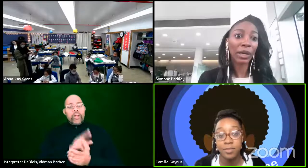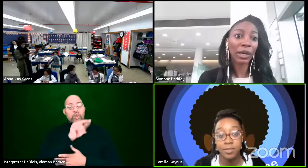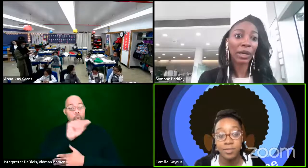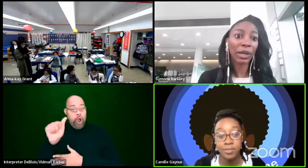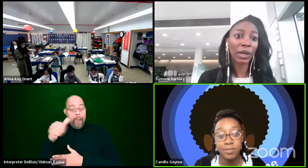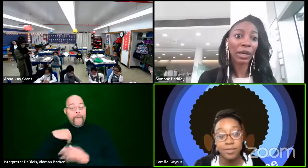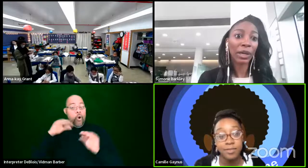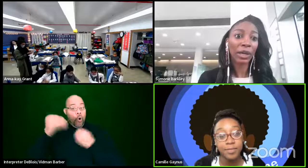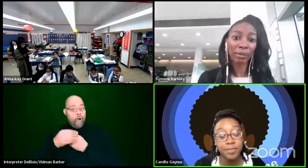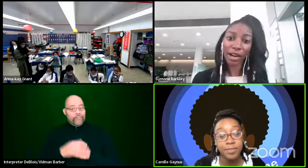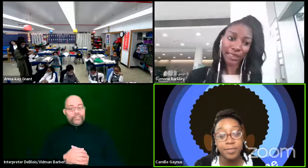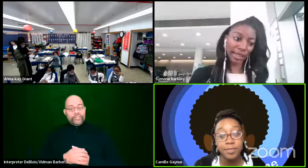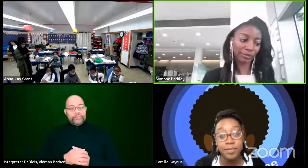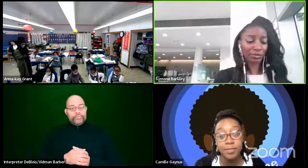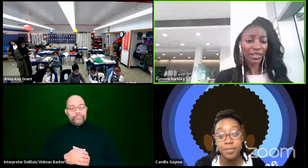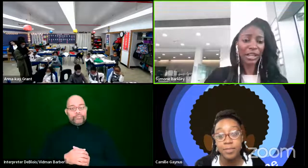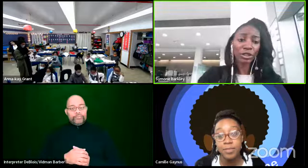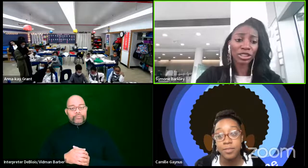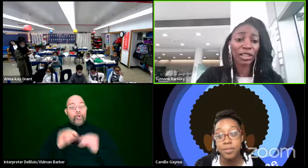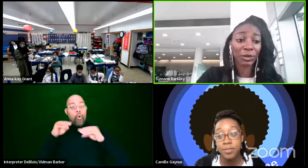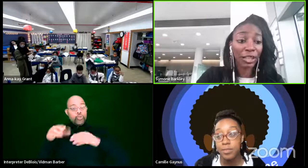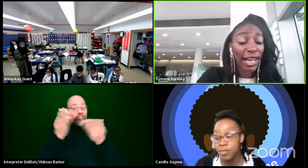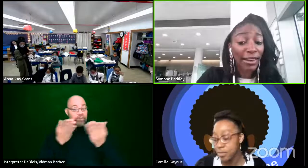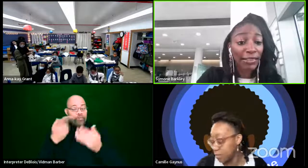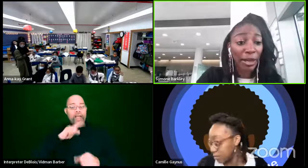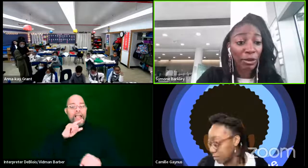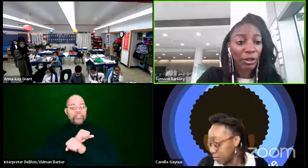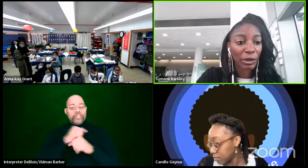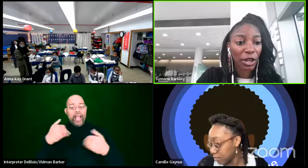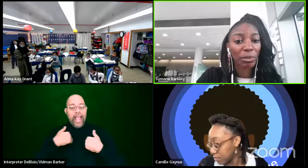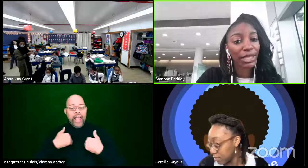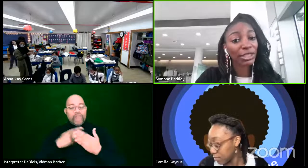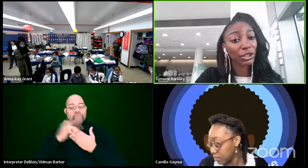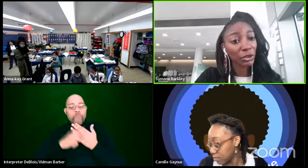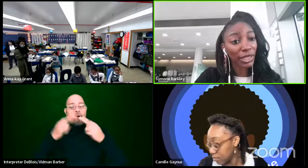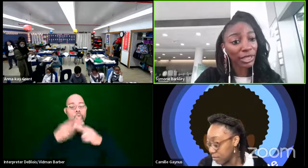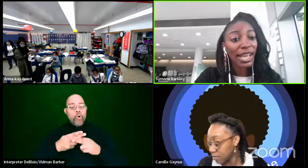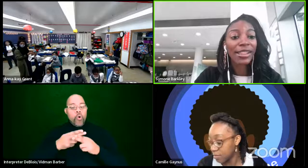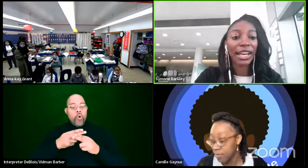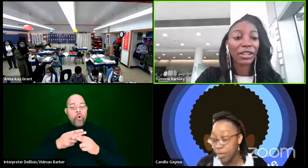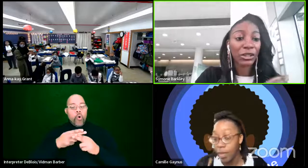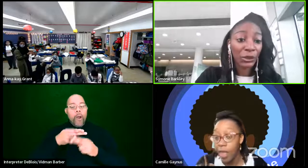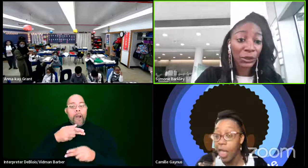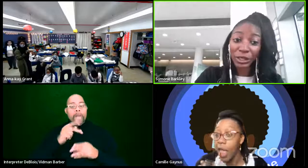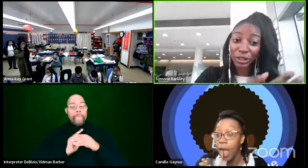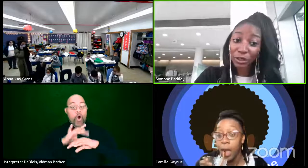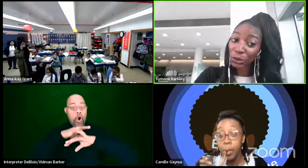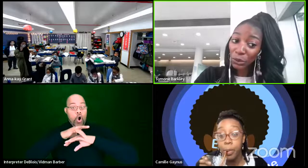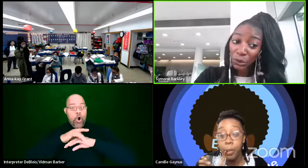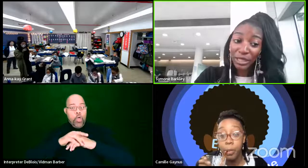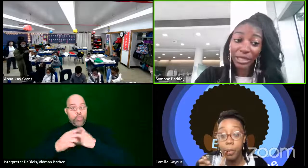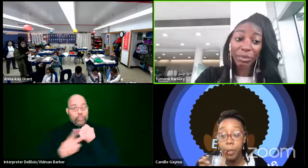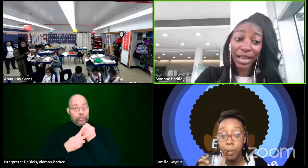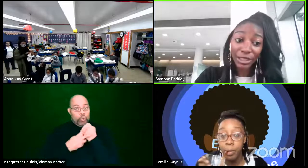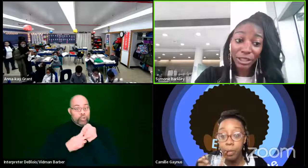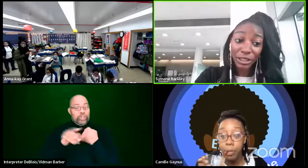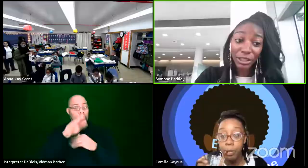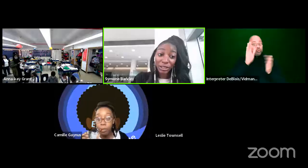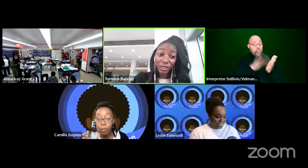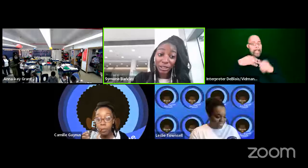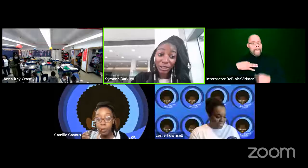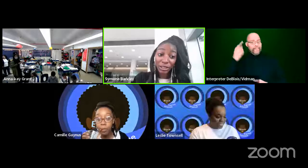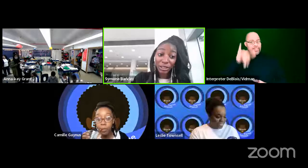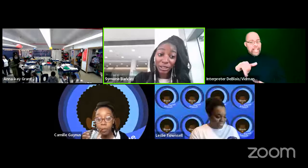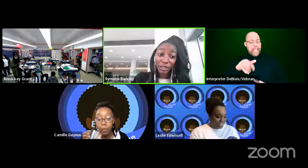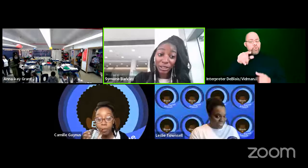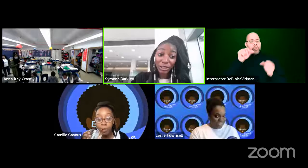my office, in the Ocean Service, we actually have a program called Planet Stewards that you and your school can apply to